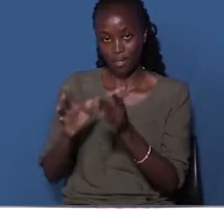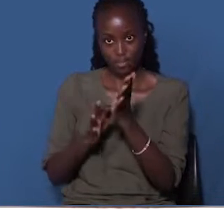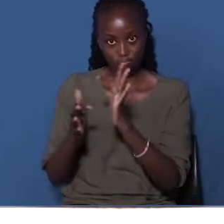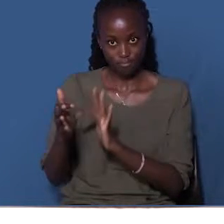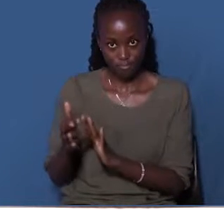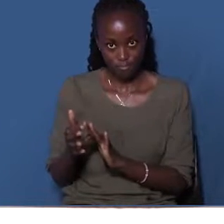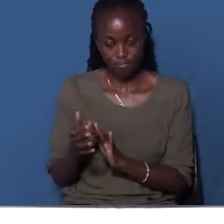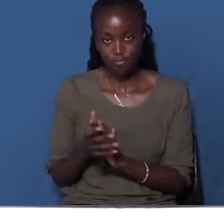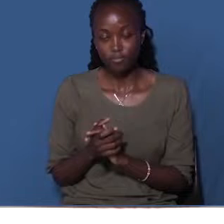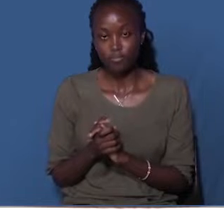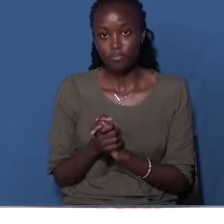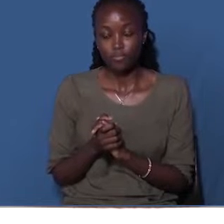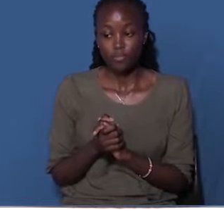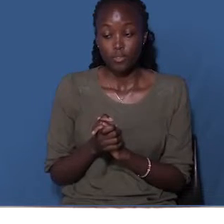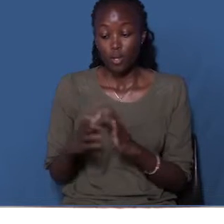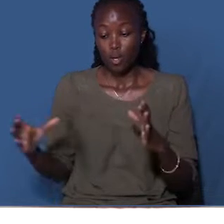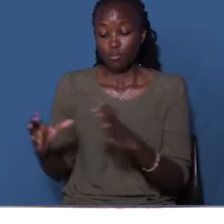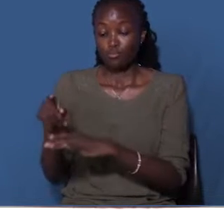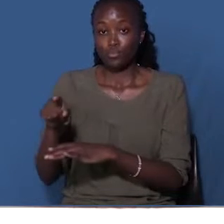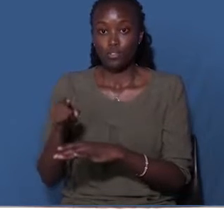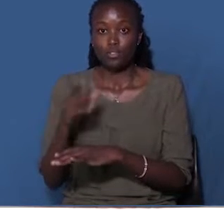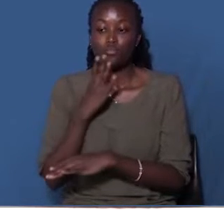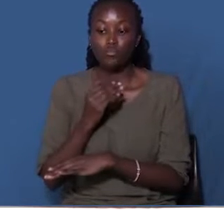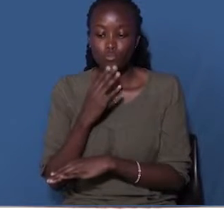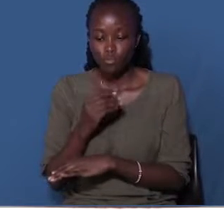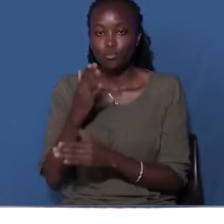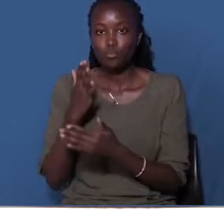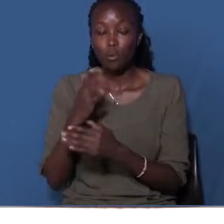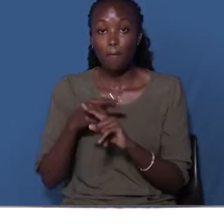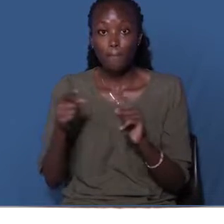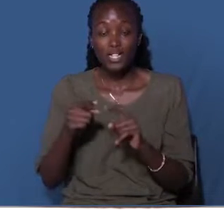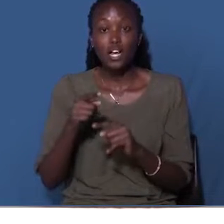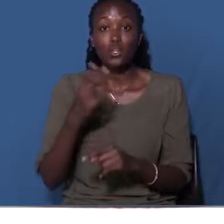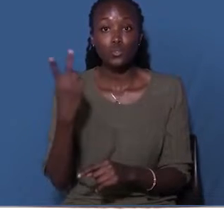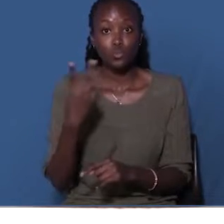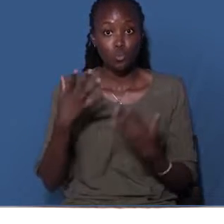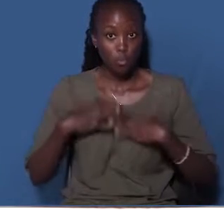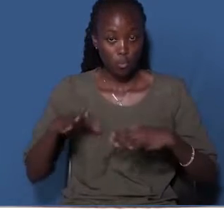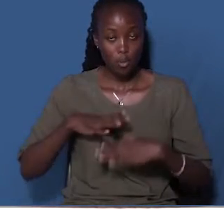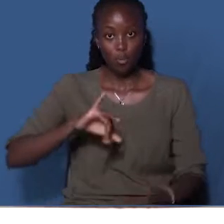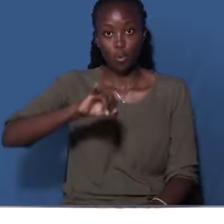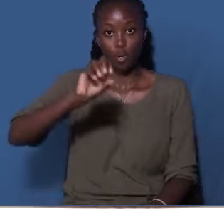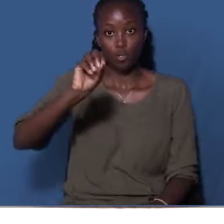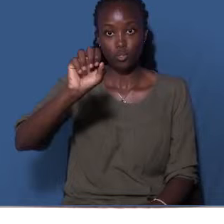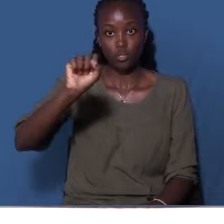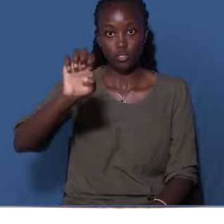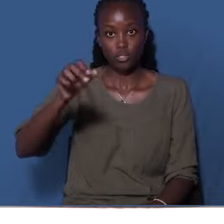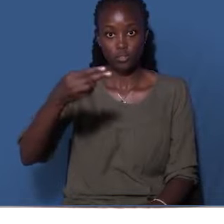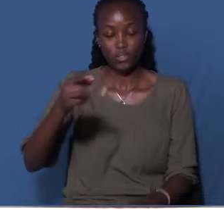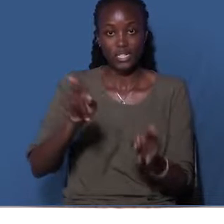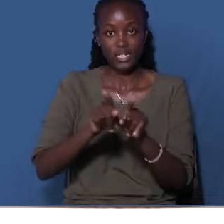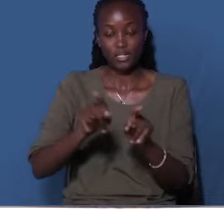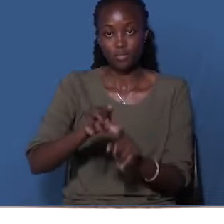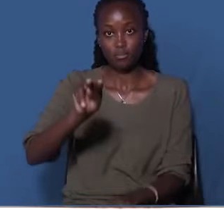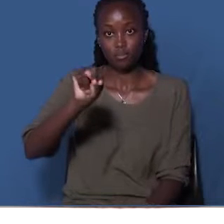and Nicodemus were there. These people had their faith in God already. So I'm sure the council arriving